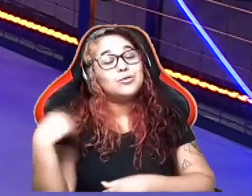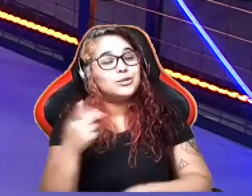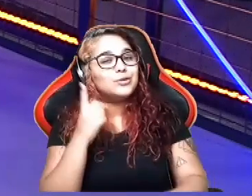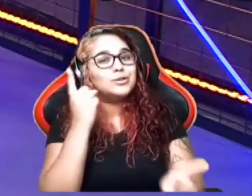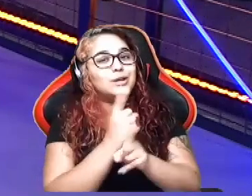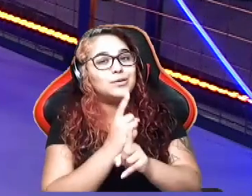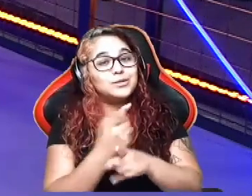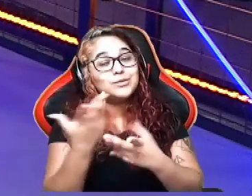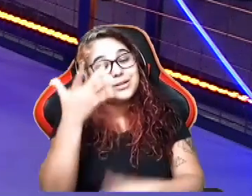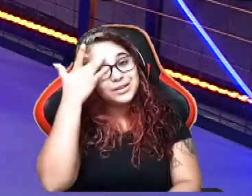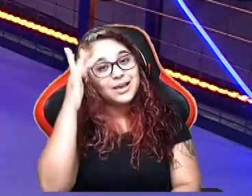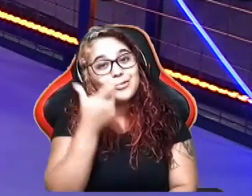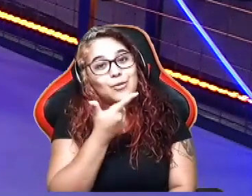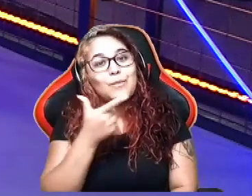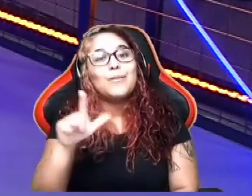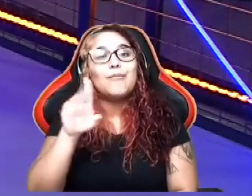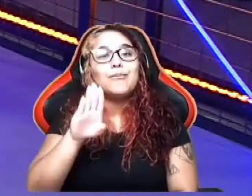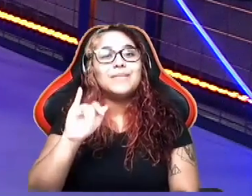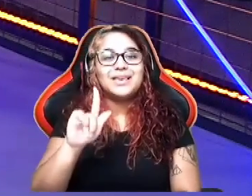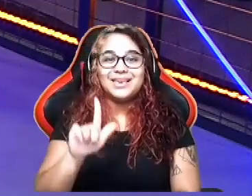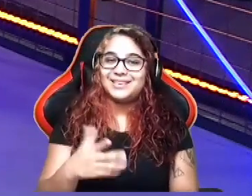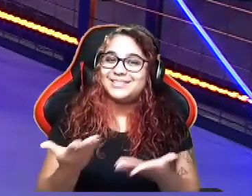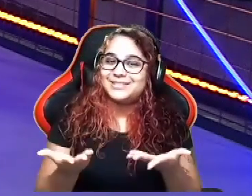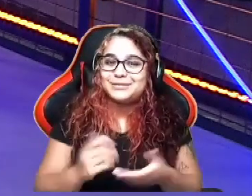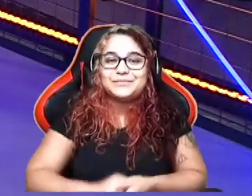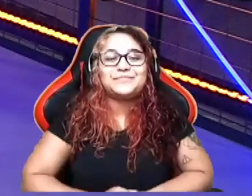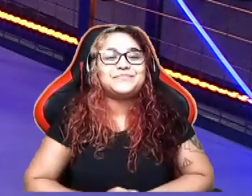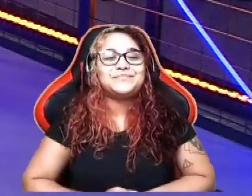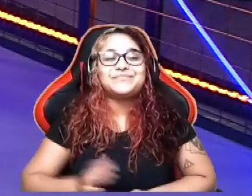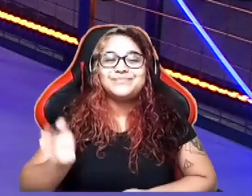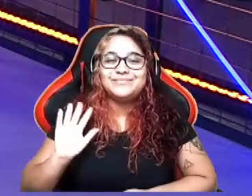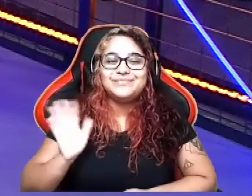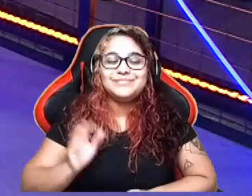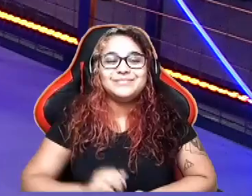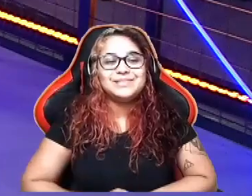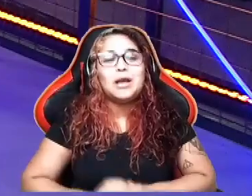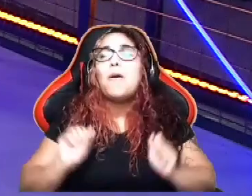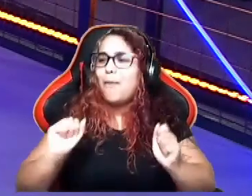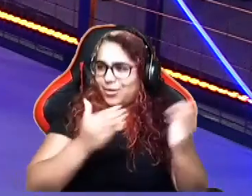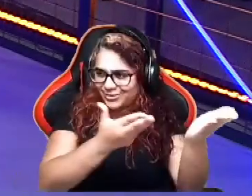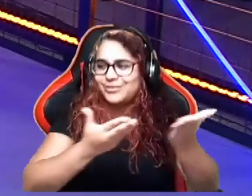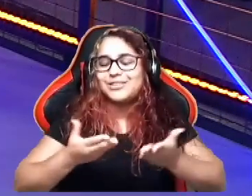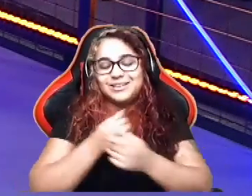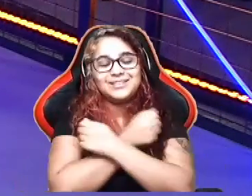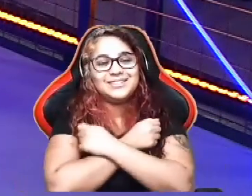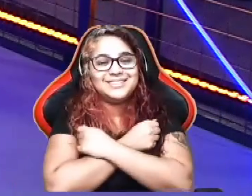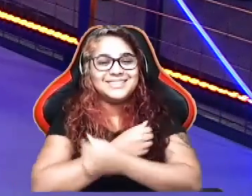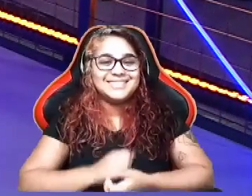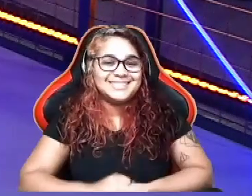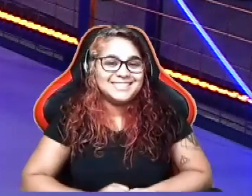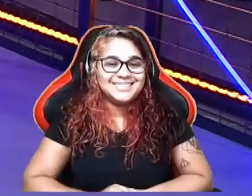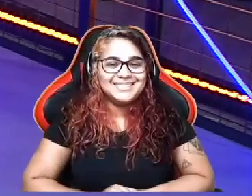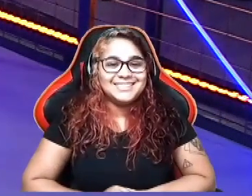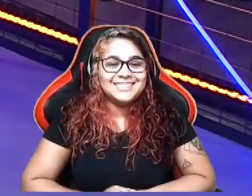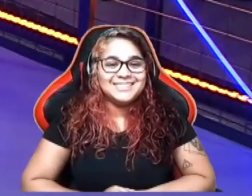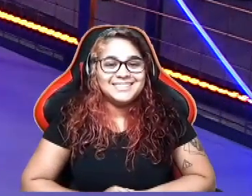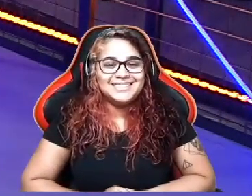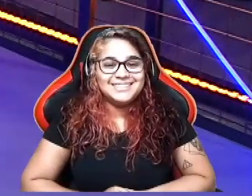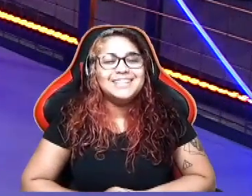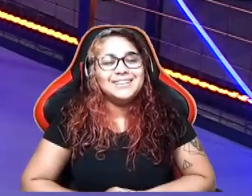so much, everyone. And maybe we'll talk to you next year. Igualmente. Obrigada. Goodbye. Yeah, it would be a